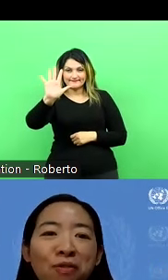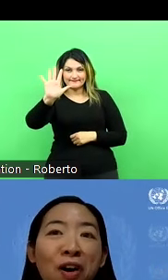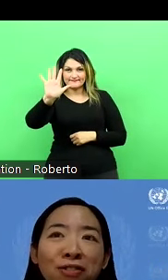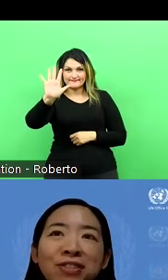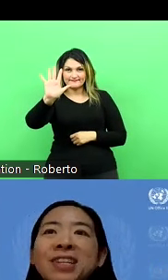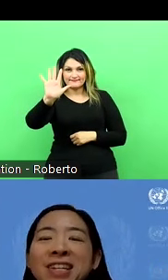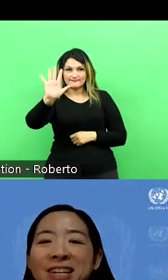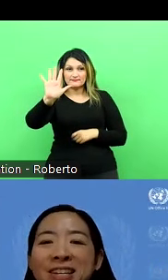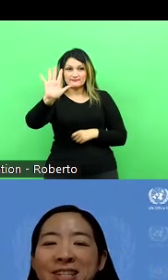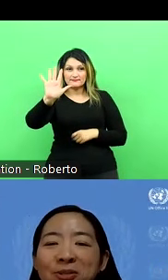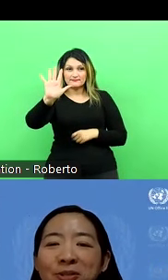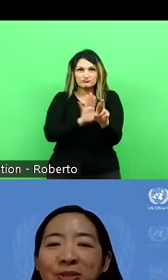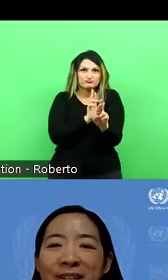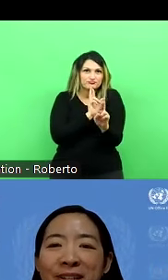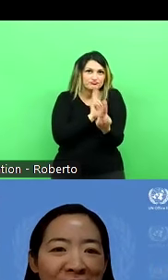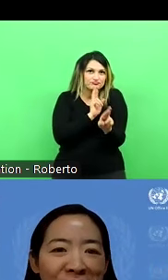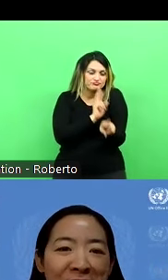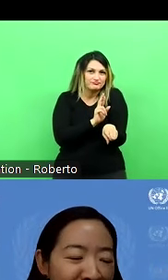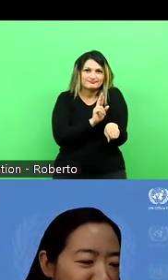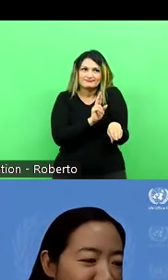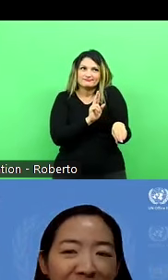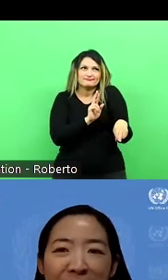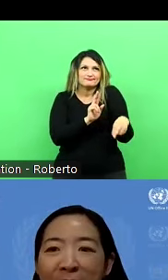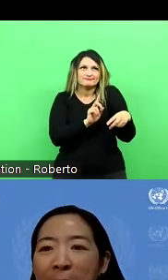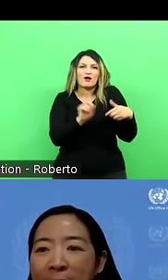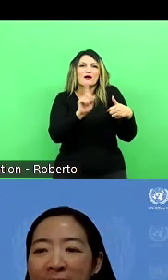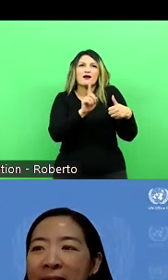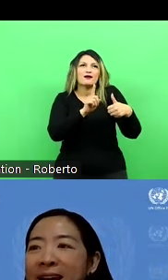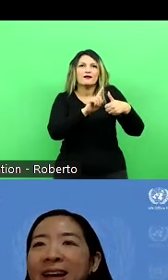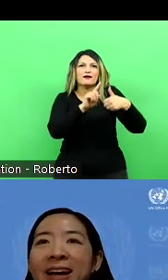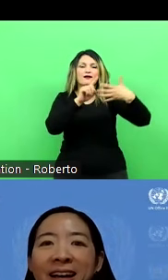true or false. So let's get ready.